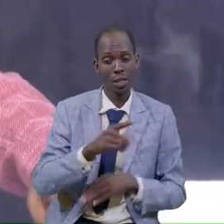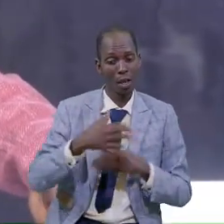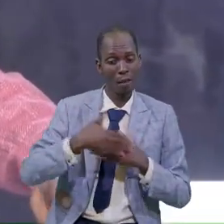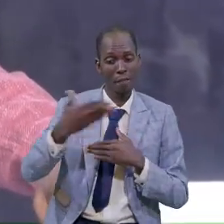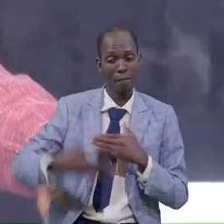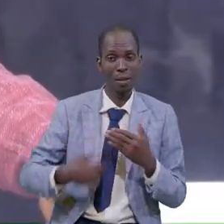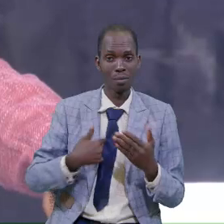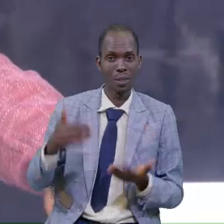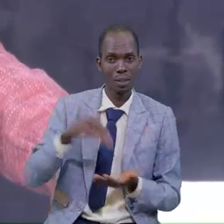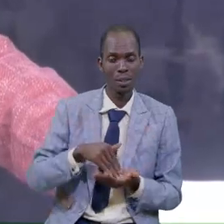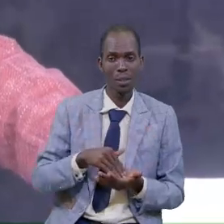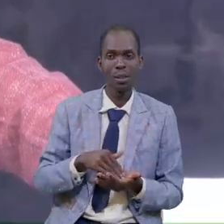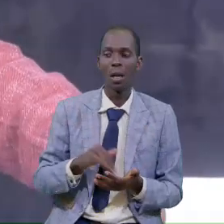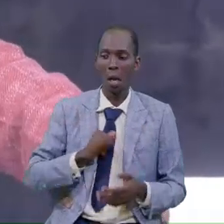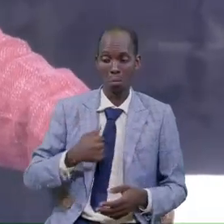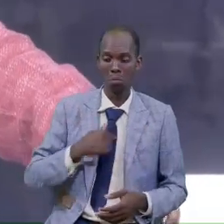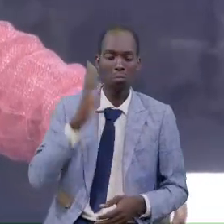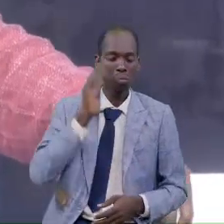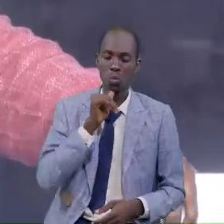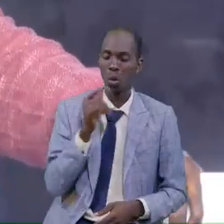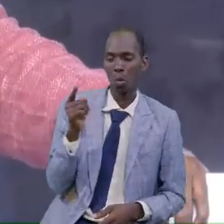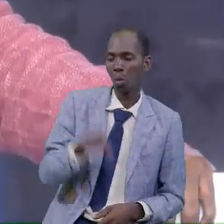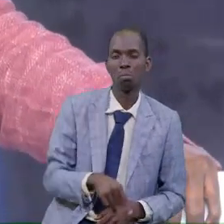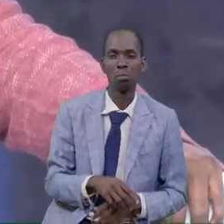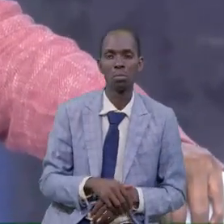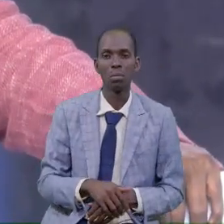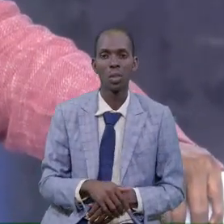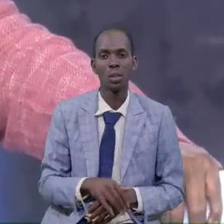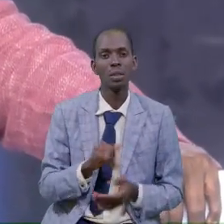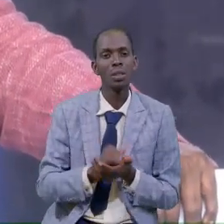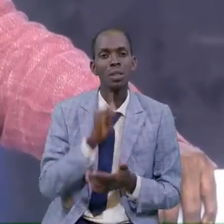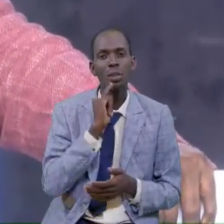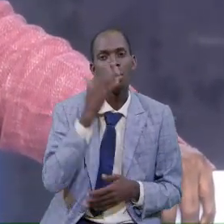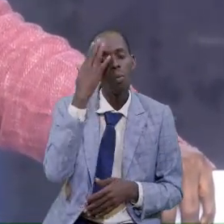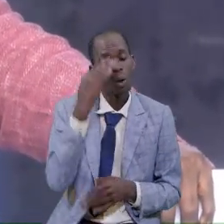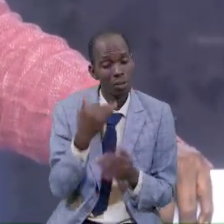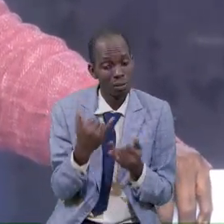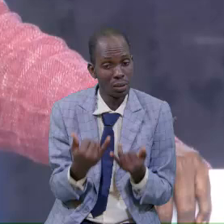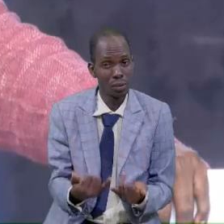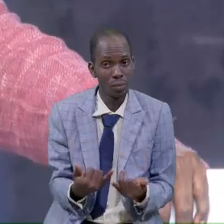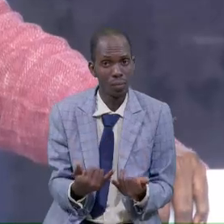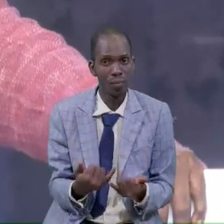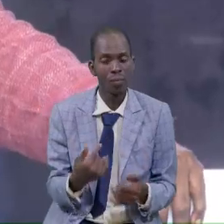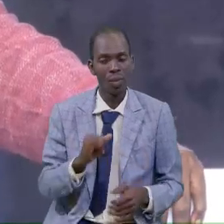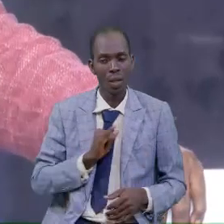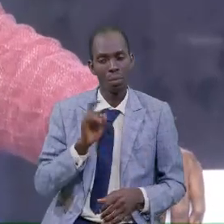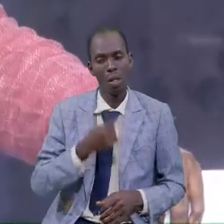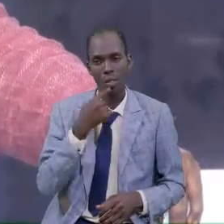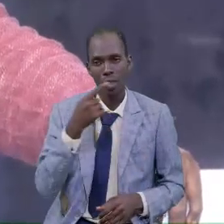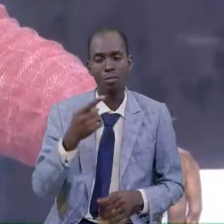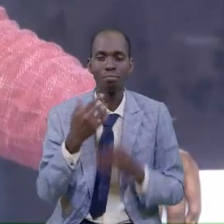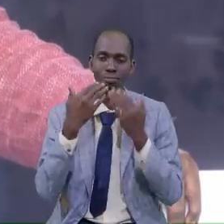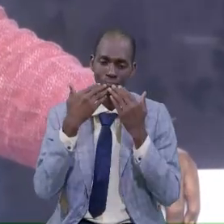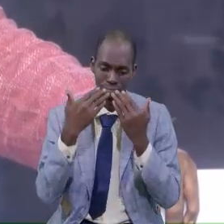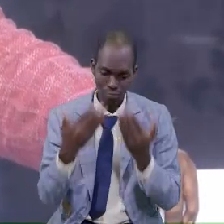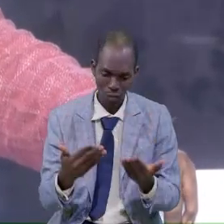come. That's why at this time now, I have to say thank you. Because I know, as